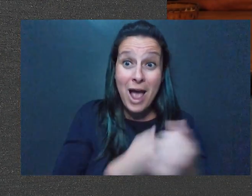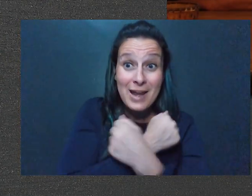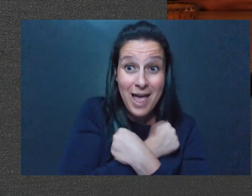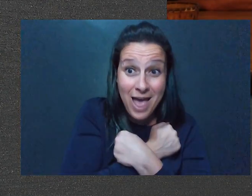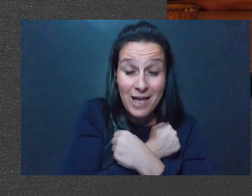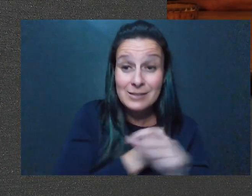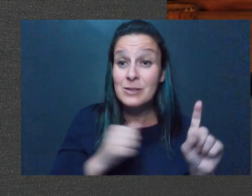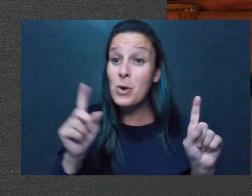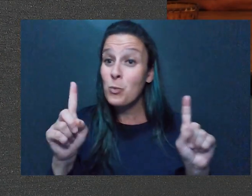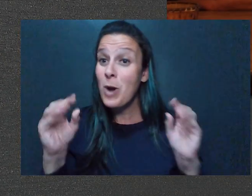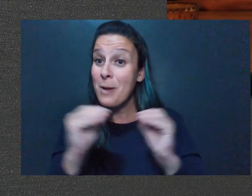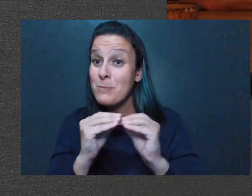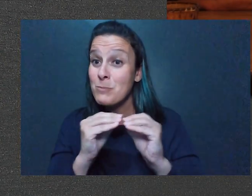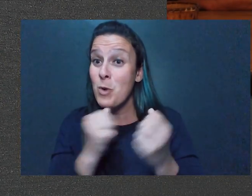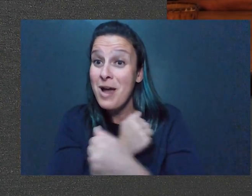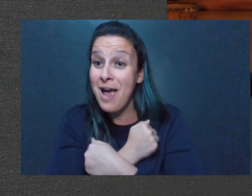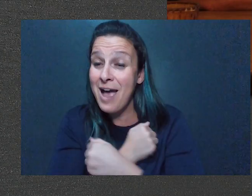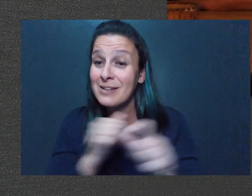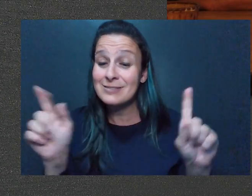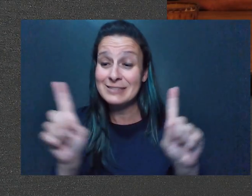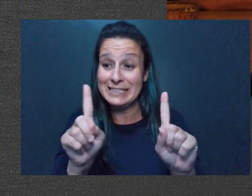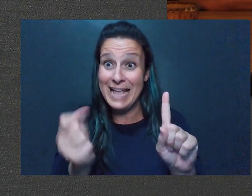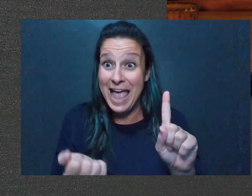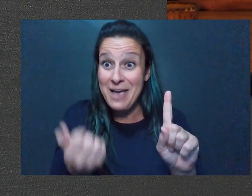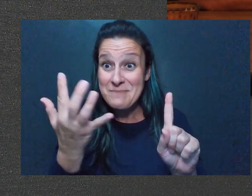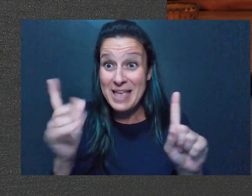and another hug makes how many hugs?